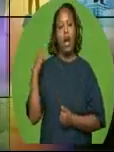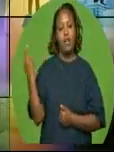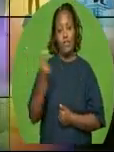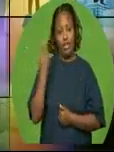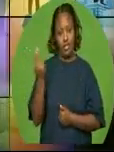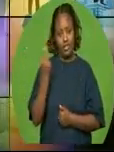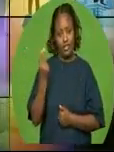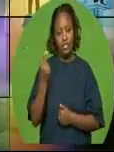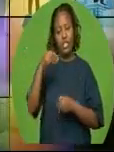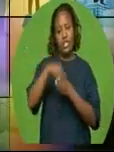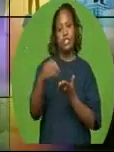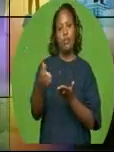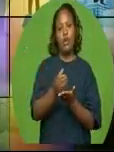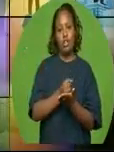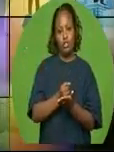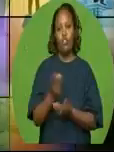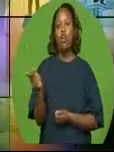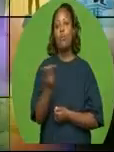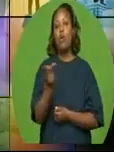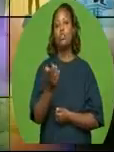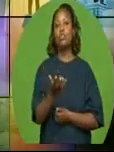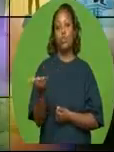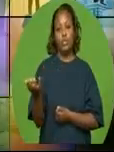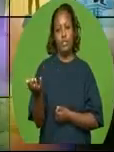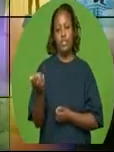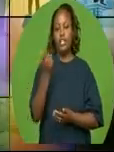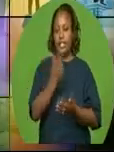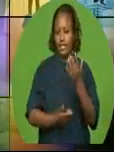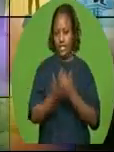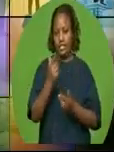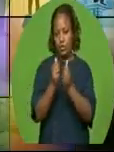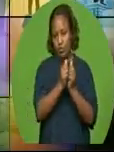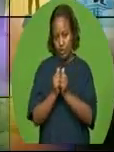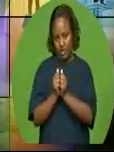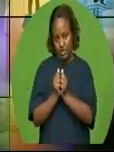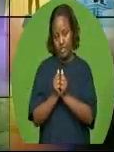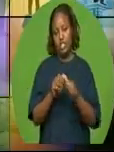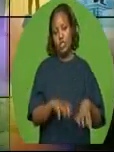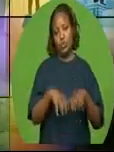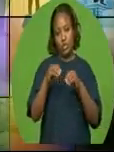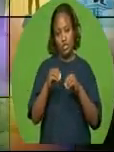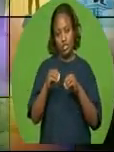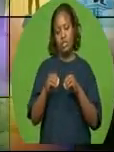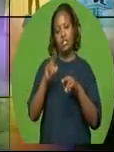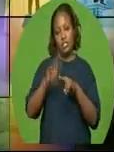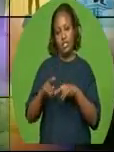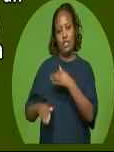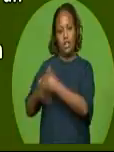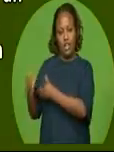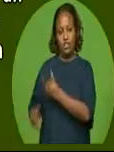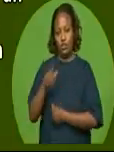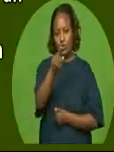absolute advantage in the production of both goods. Discuss with the student sitting next to you.